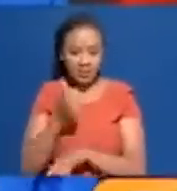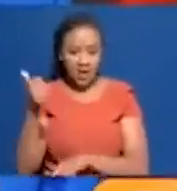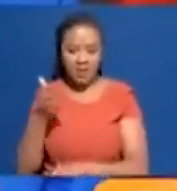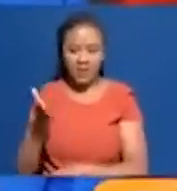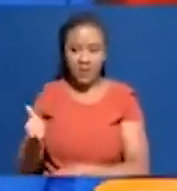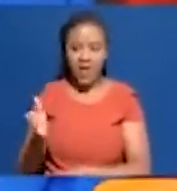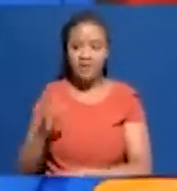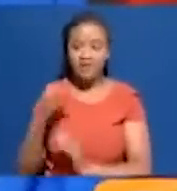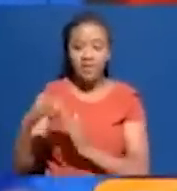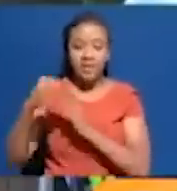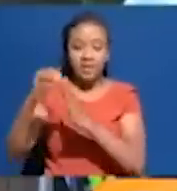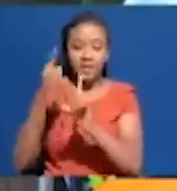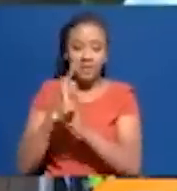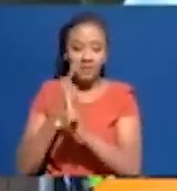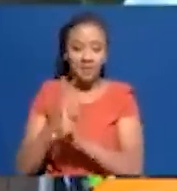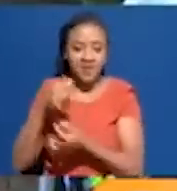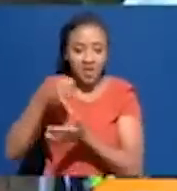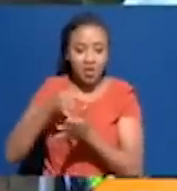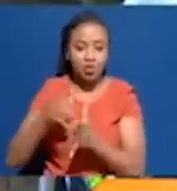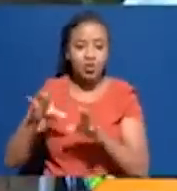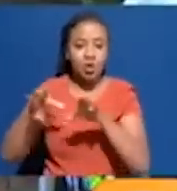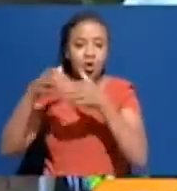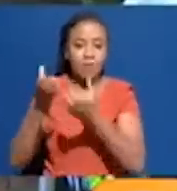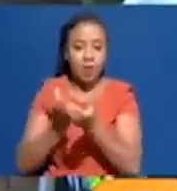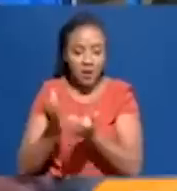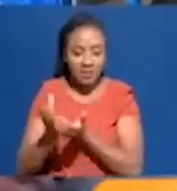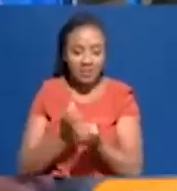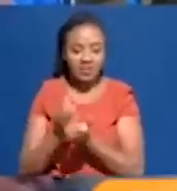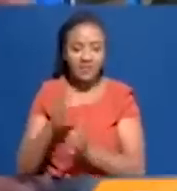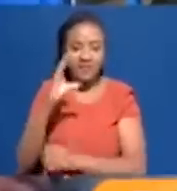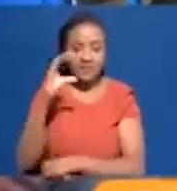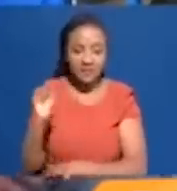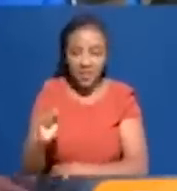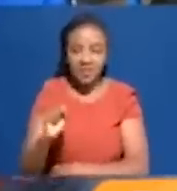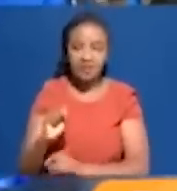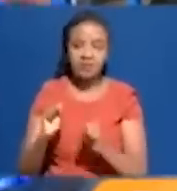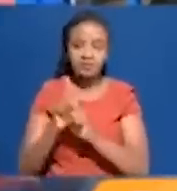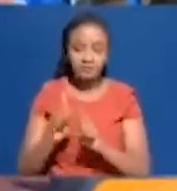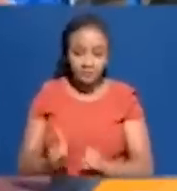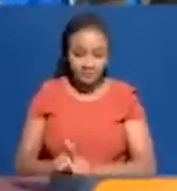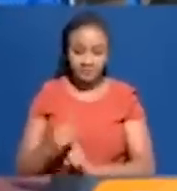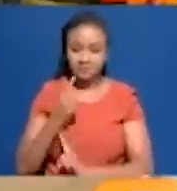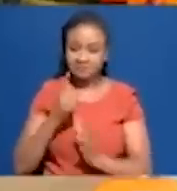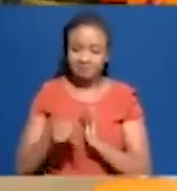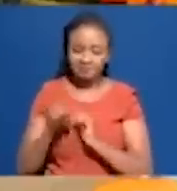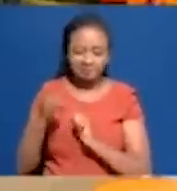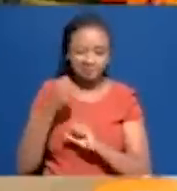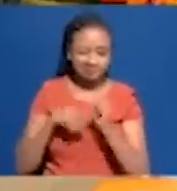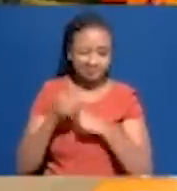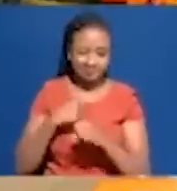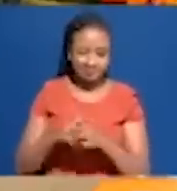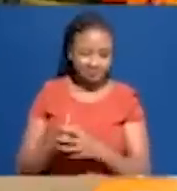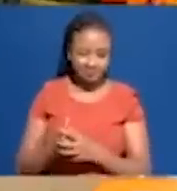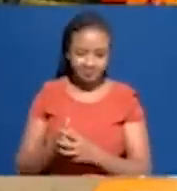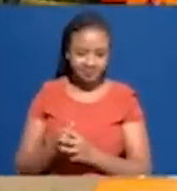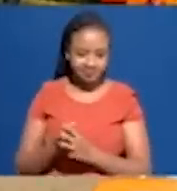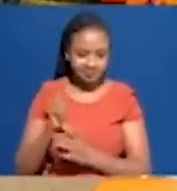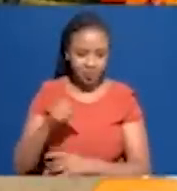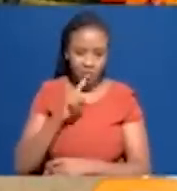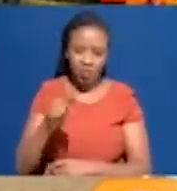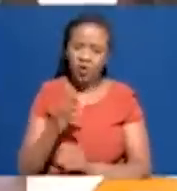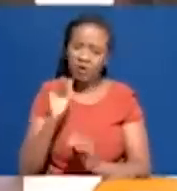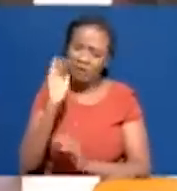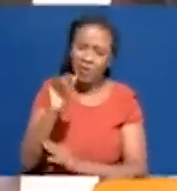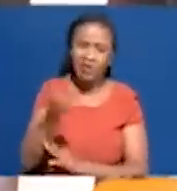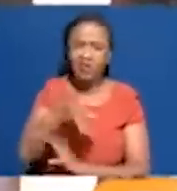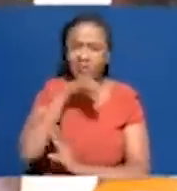by Cooperatives Cabinet Secretary Simon Chilugui also faulted the opposition and called on the opposition to take their